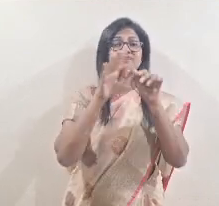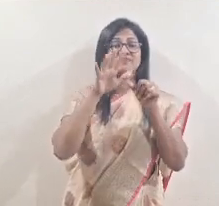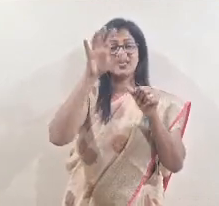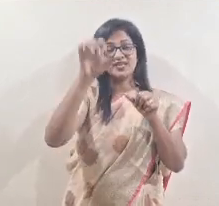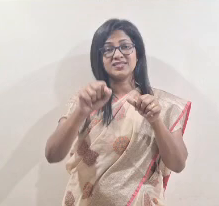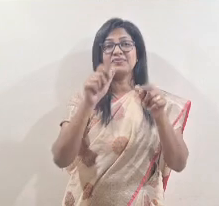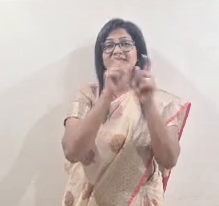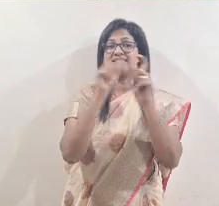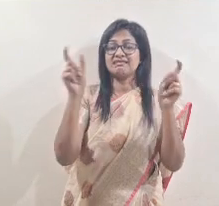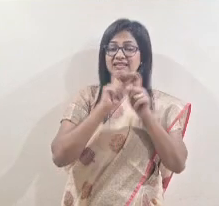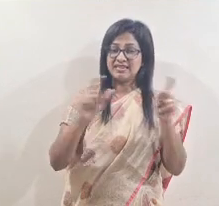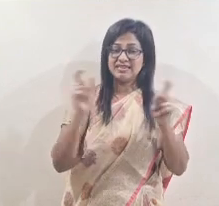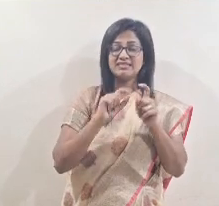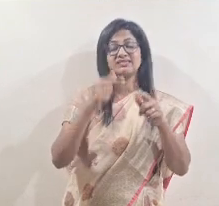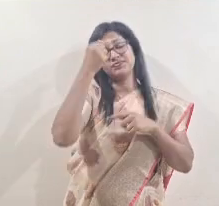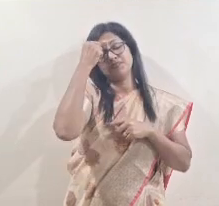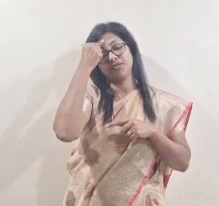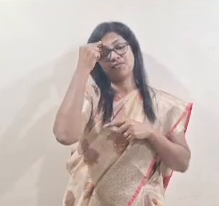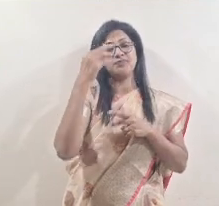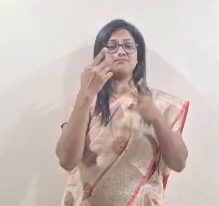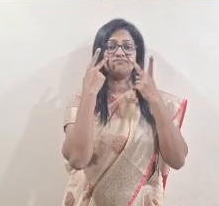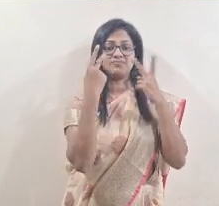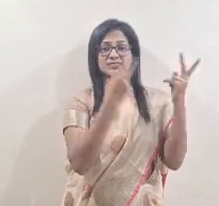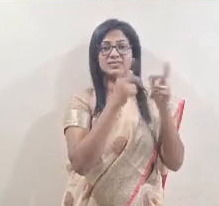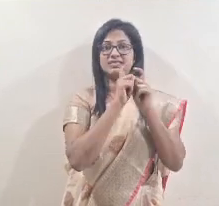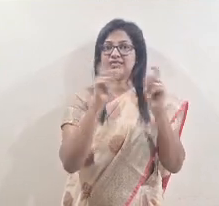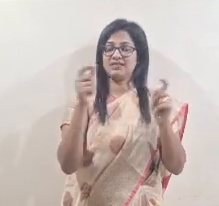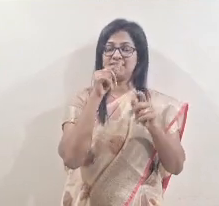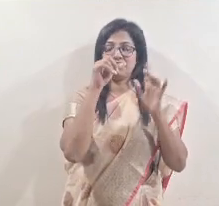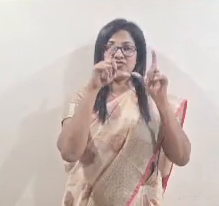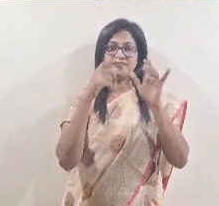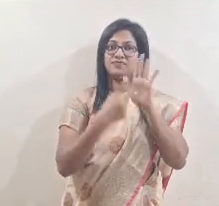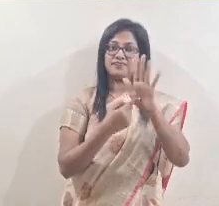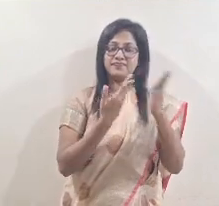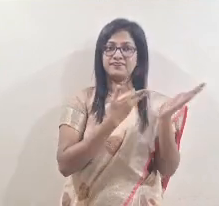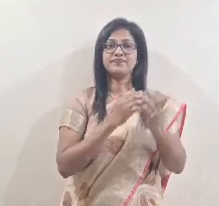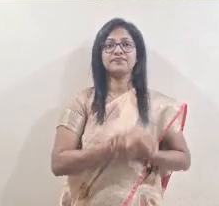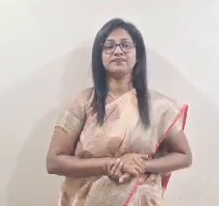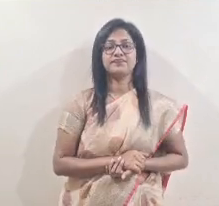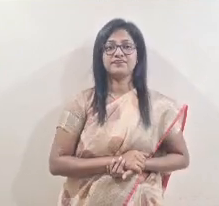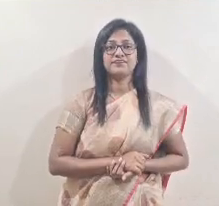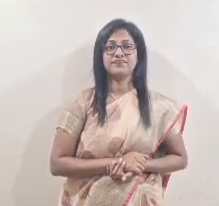and cleanliness is the problem, as you can clearly see from these pictures.